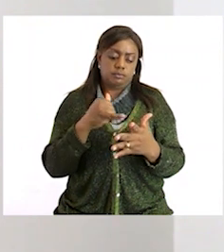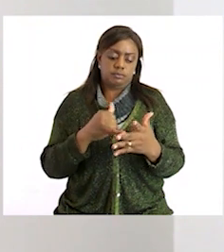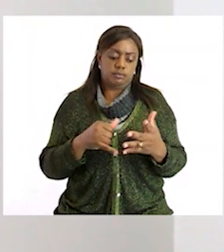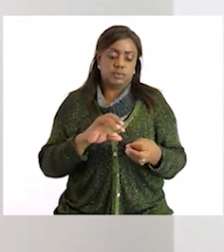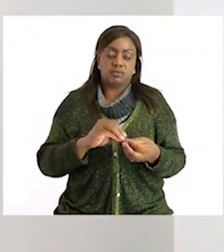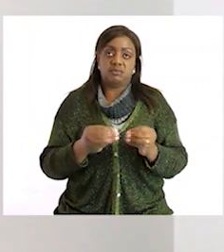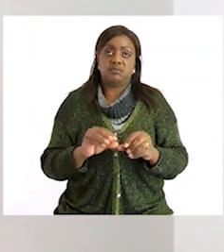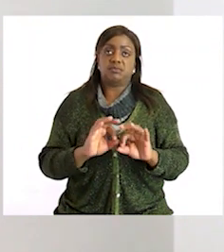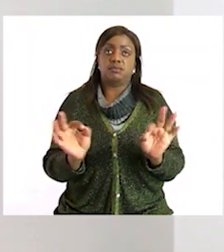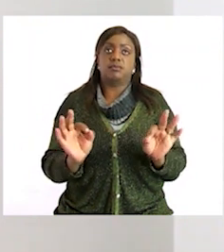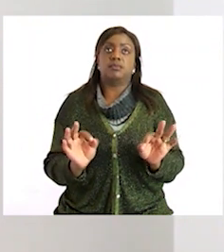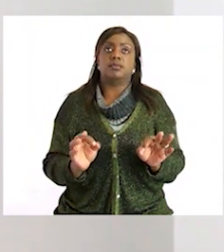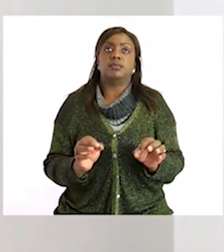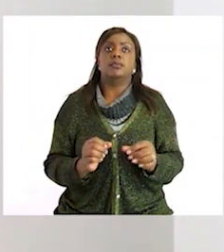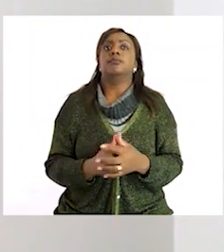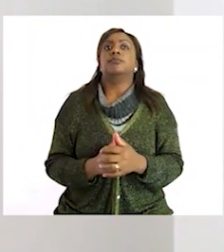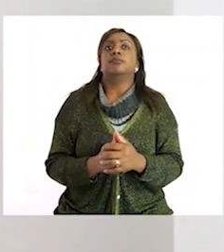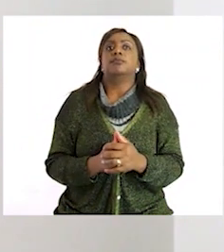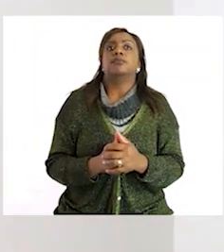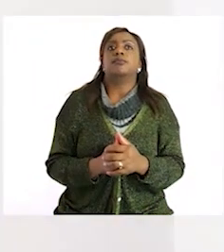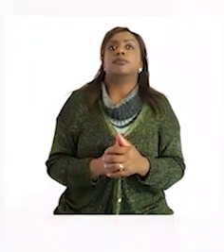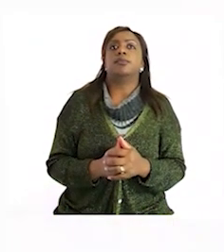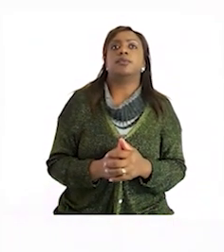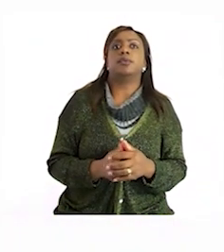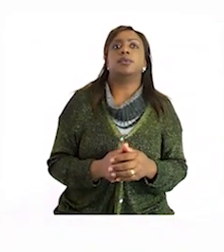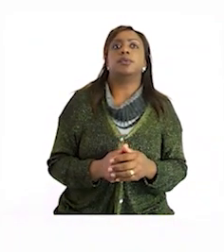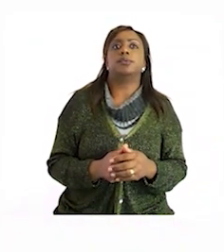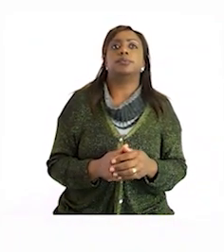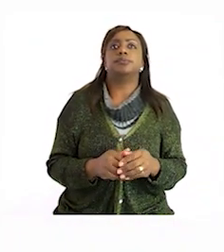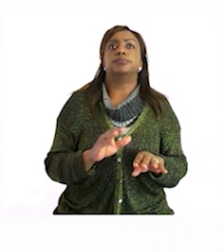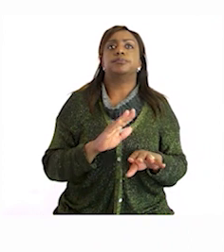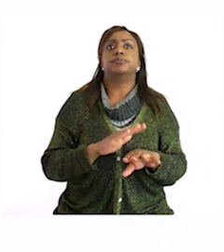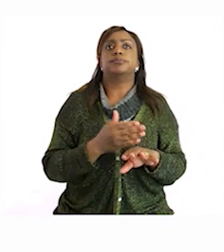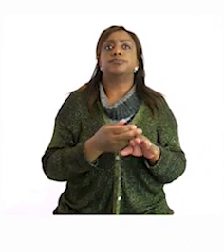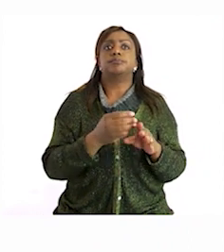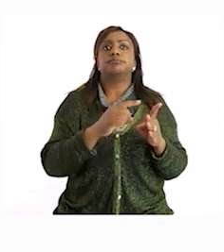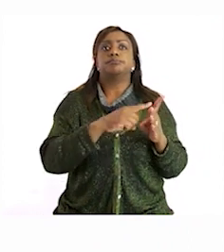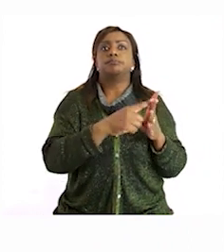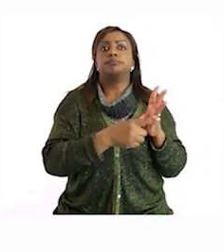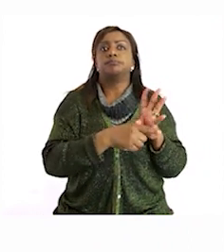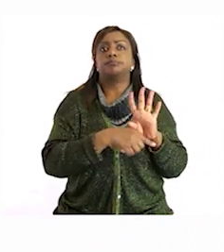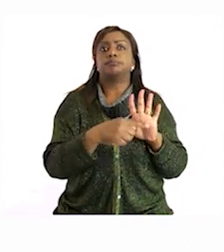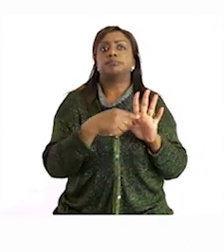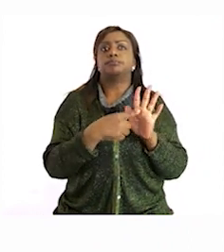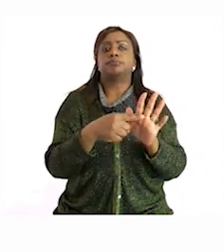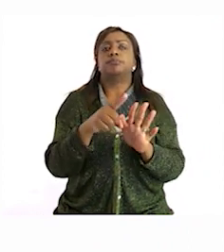hospitals, the Lifeline and Childline, the Women and Child Protection